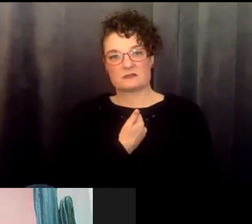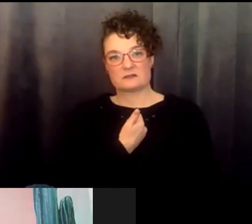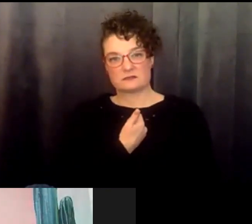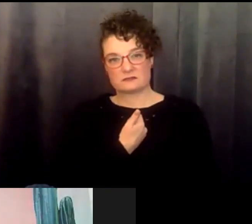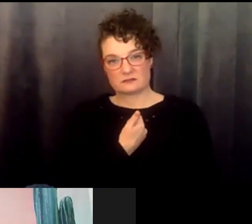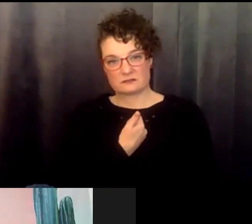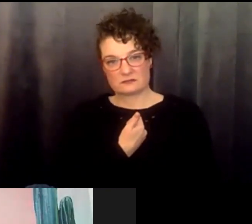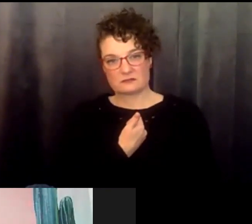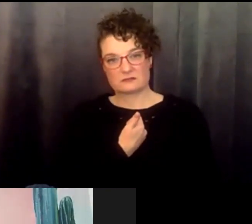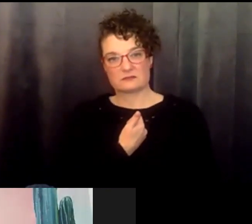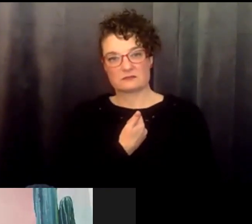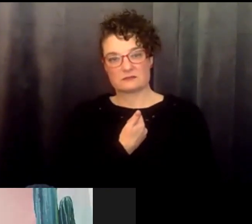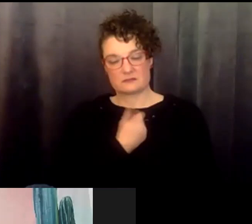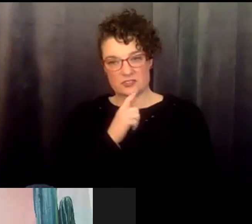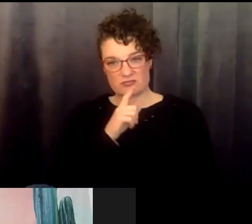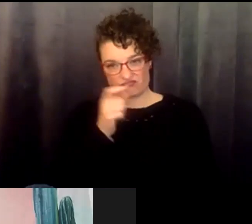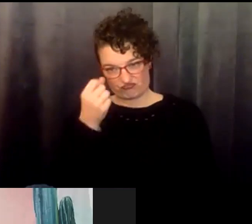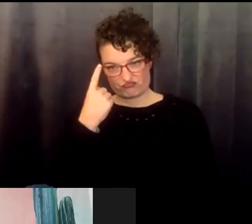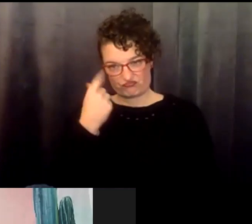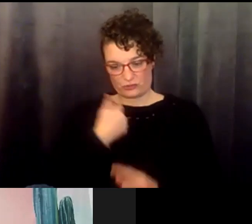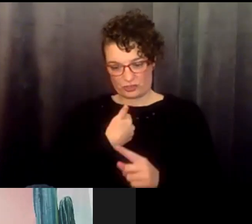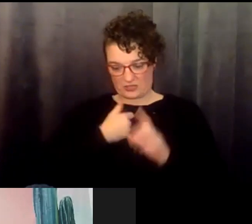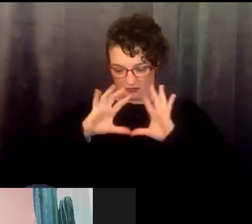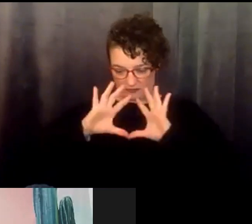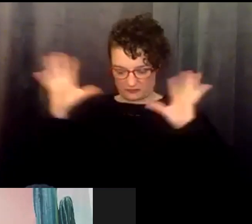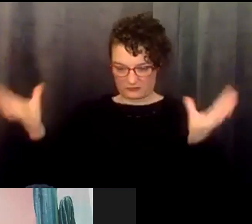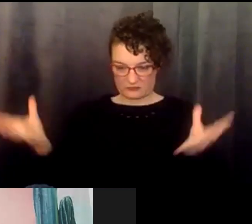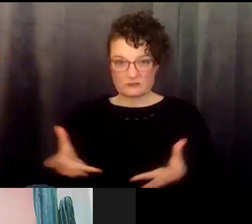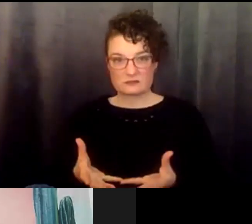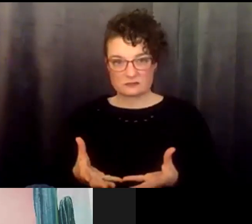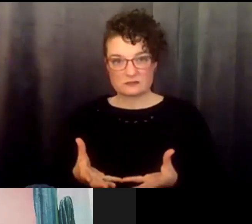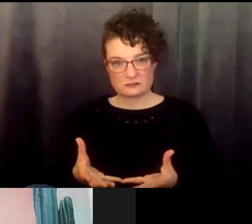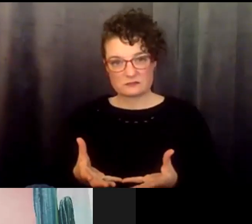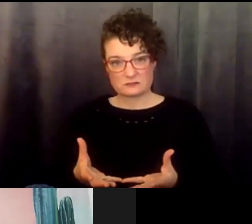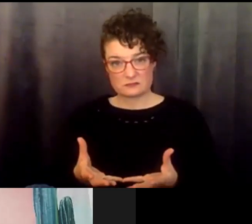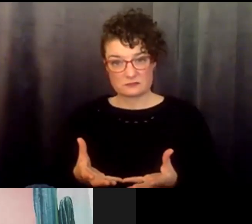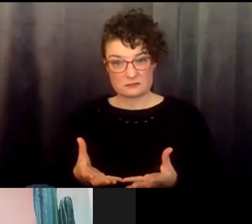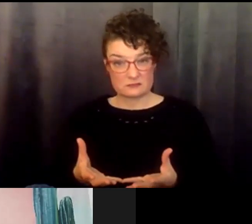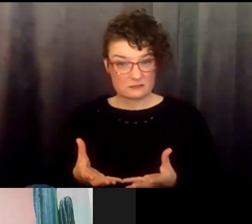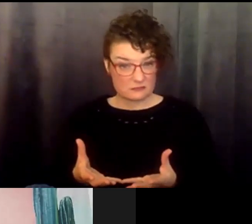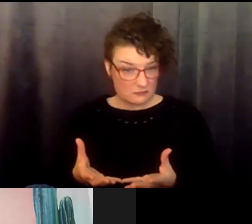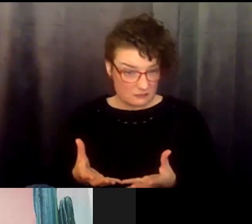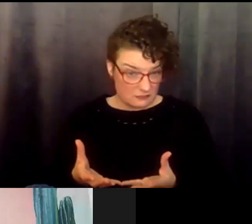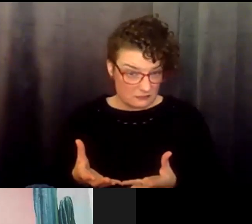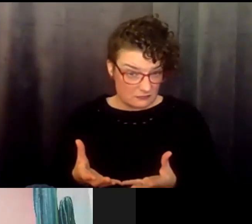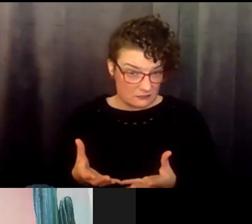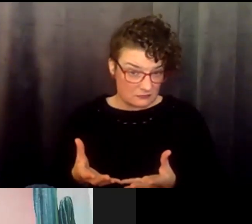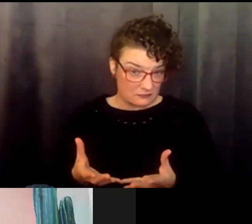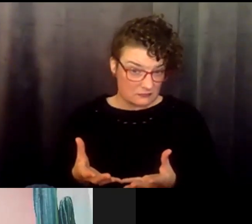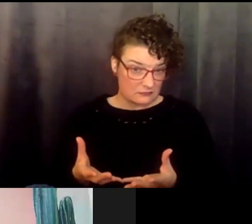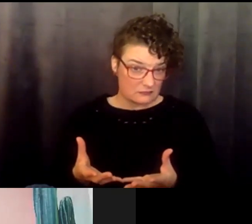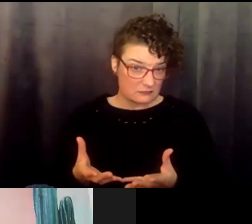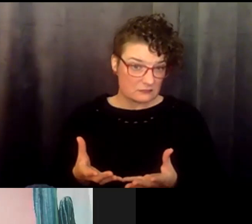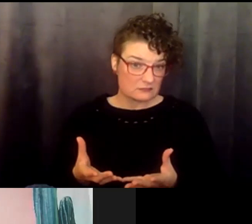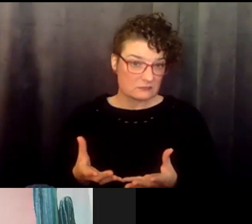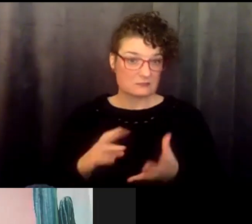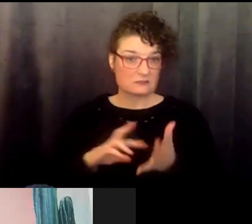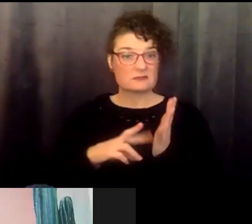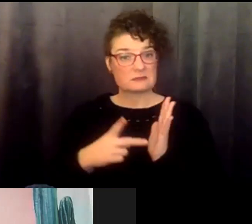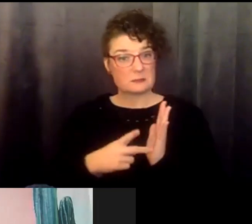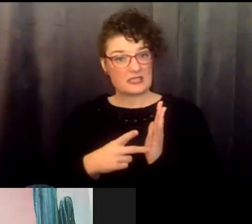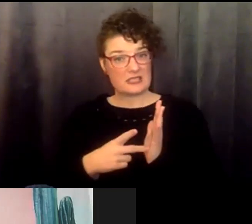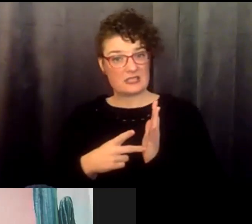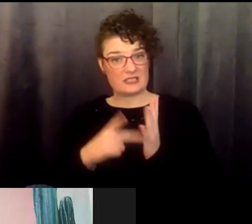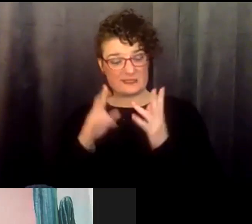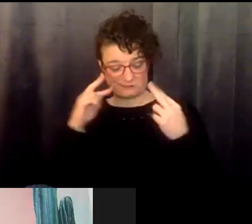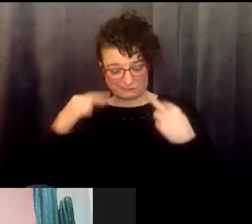to see yourself fully. And that means also, that means seeing your emotions,